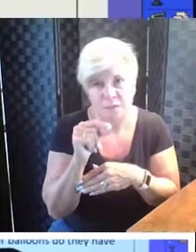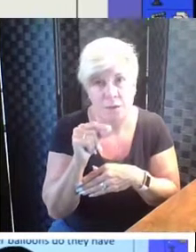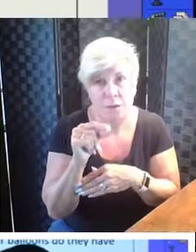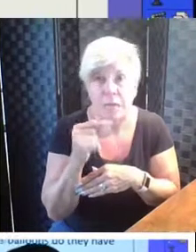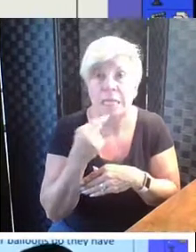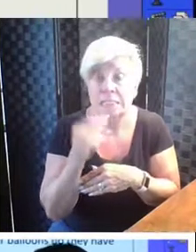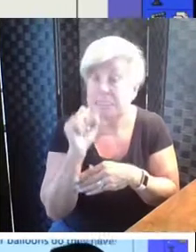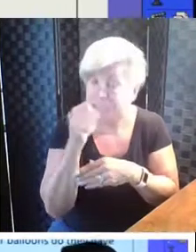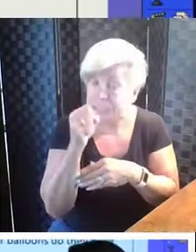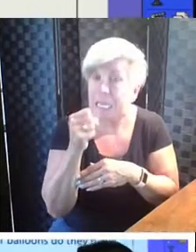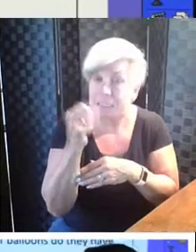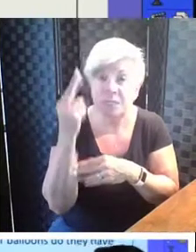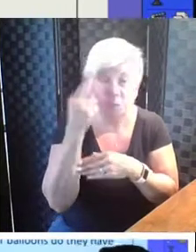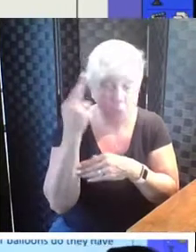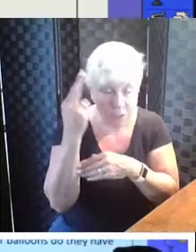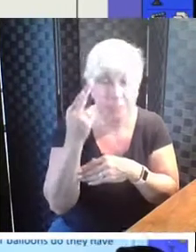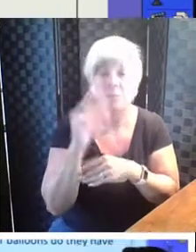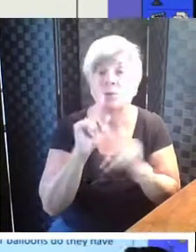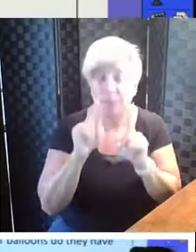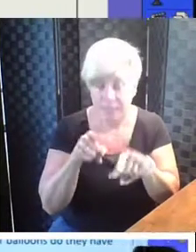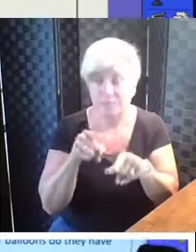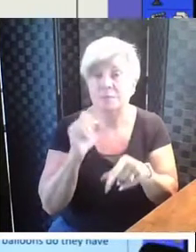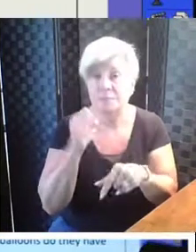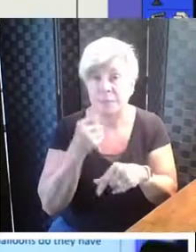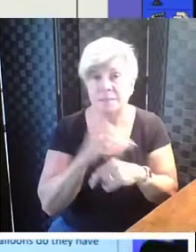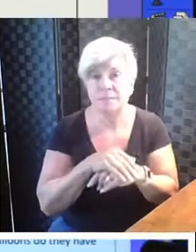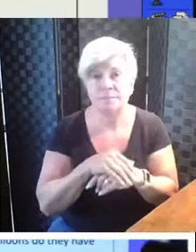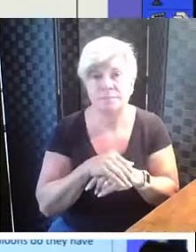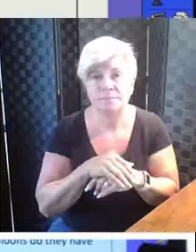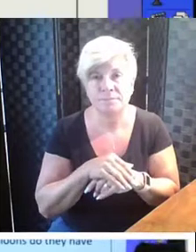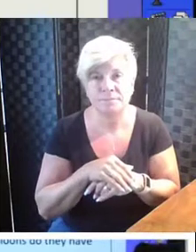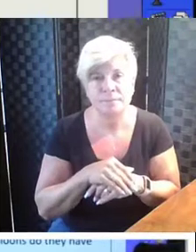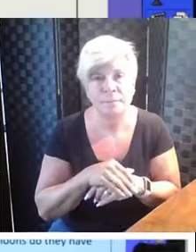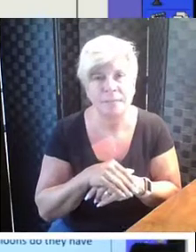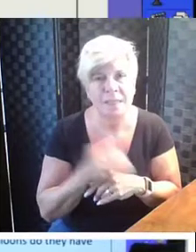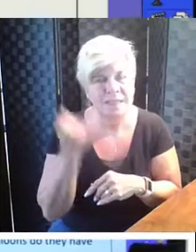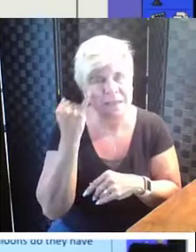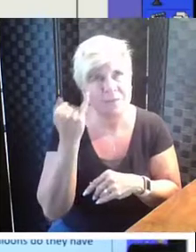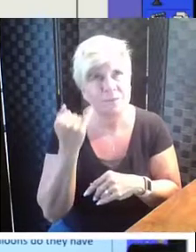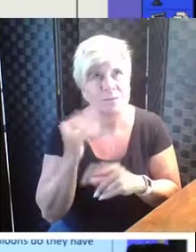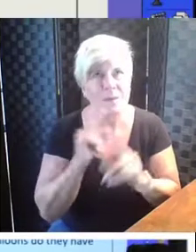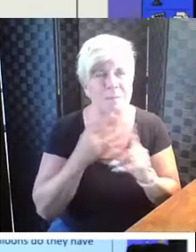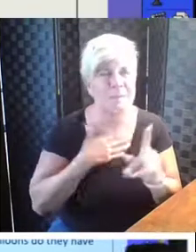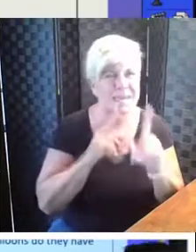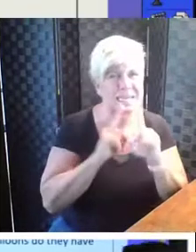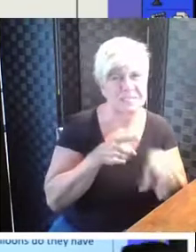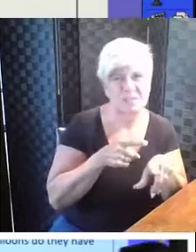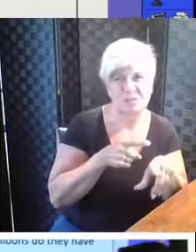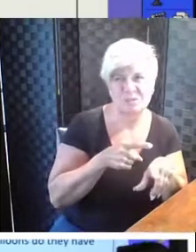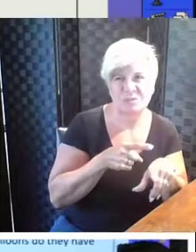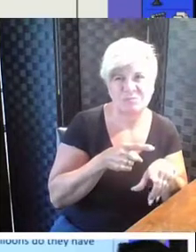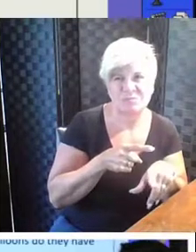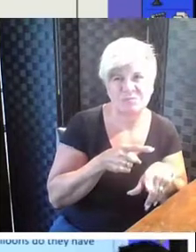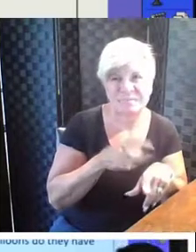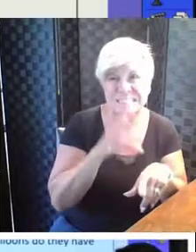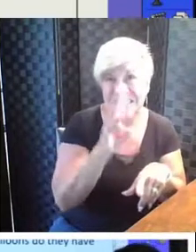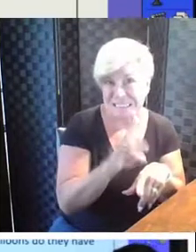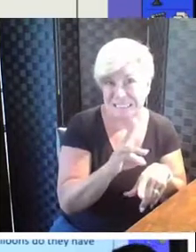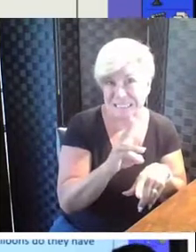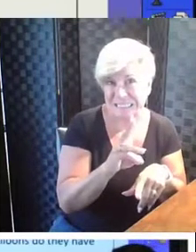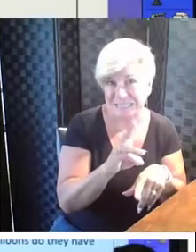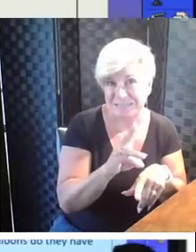So 18 balloons is a pretty reasonable answer. Now, if I would have gotten the answer